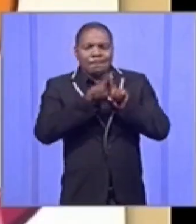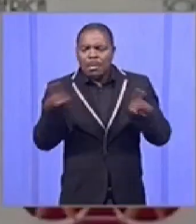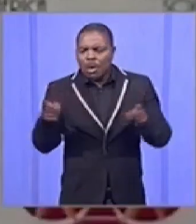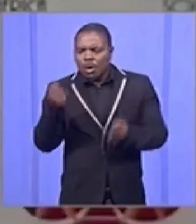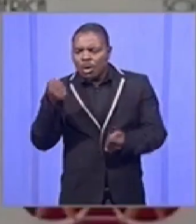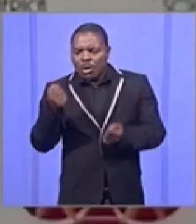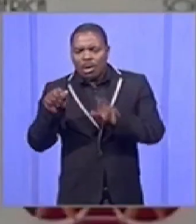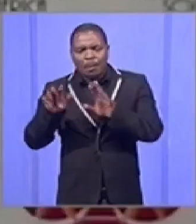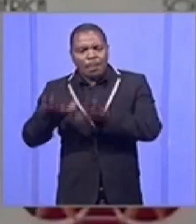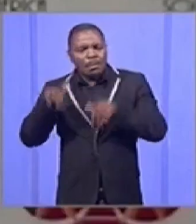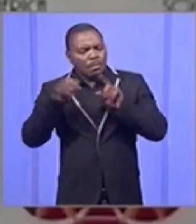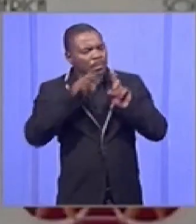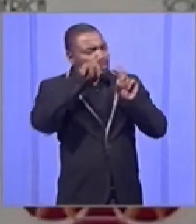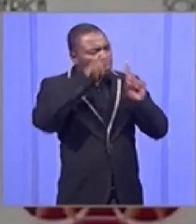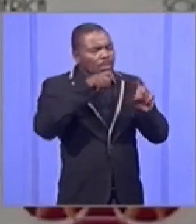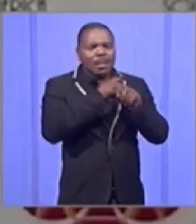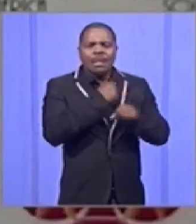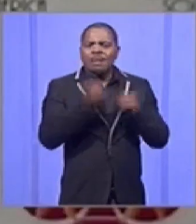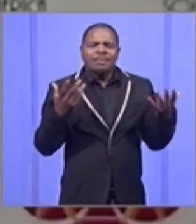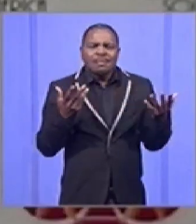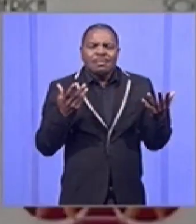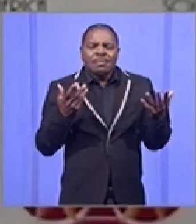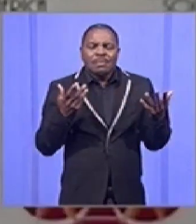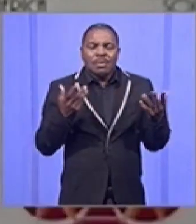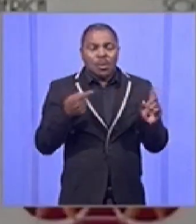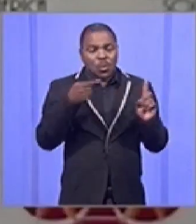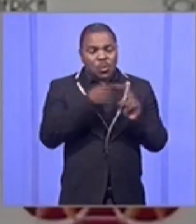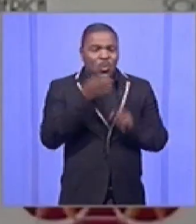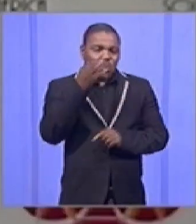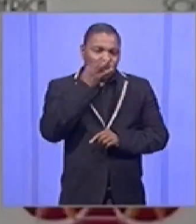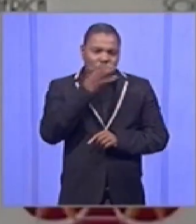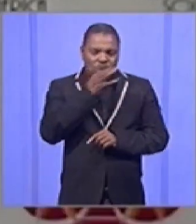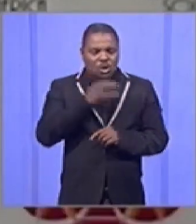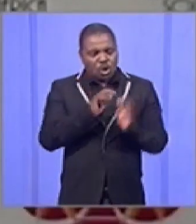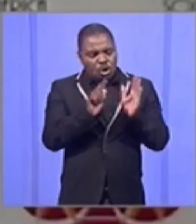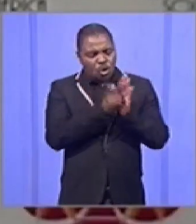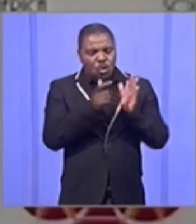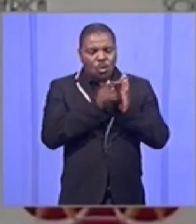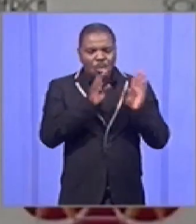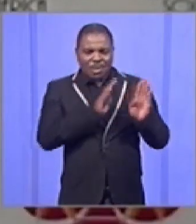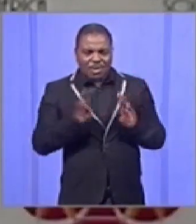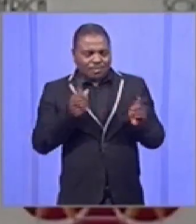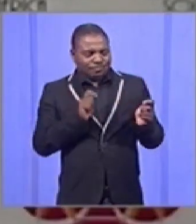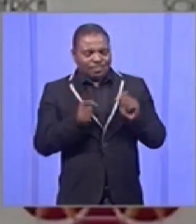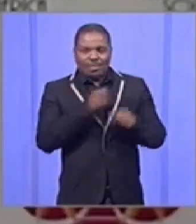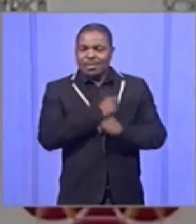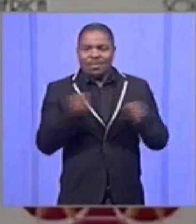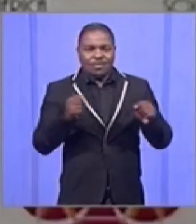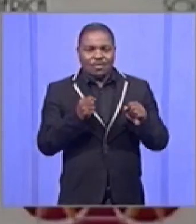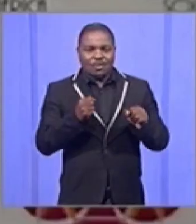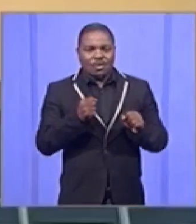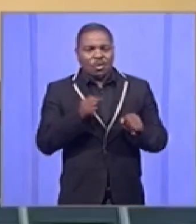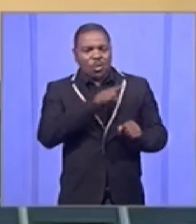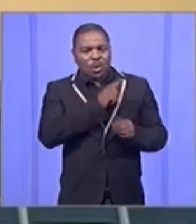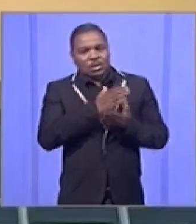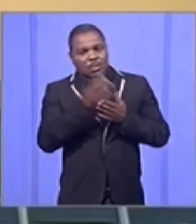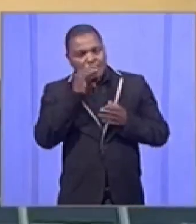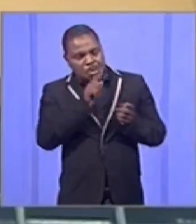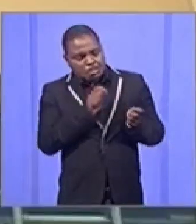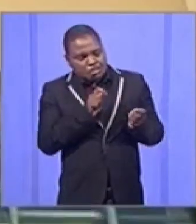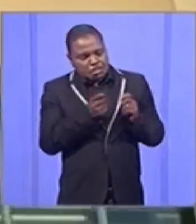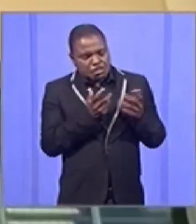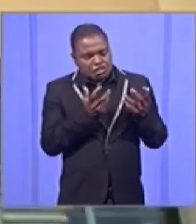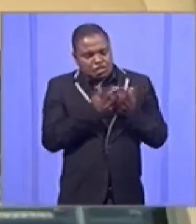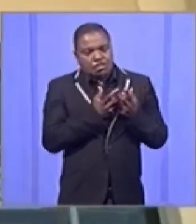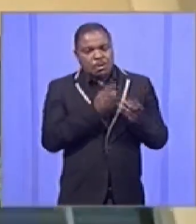sekisiwe. Mkhwebane o ganetsane le ntlha ya gore o dirile diphetogo mo melawaneng ya maitsholo gore e tshwanele dintlha le gore